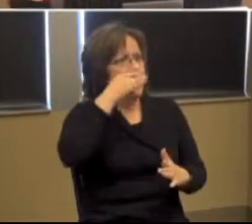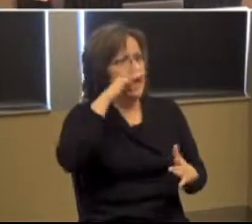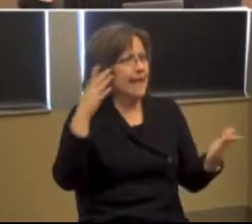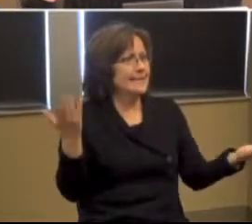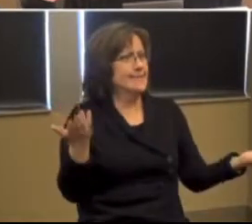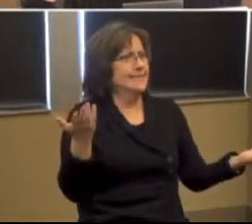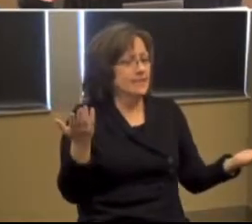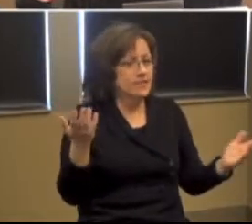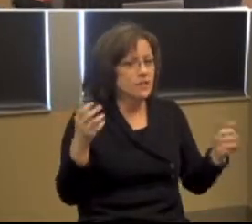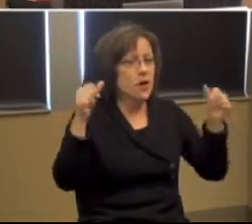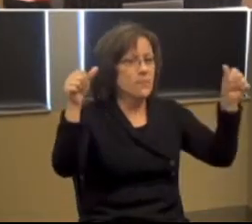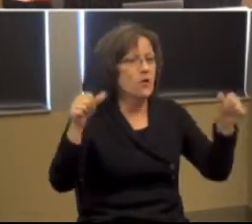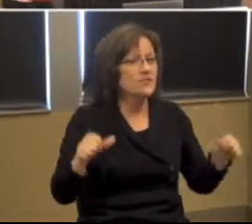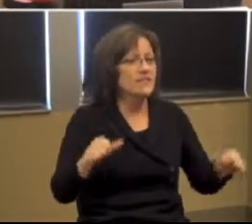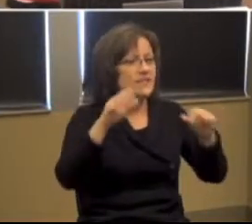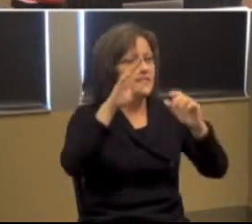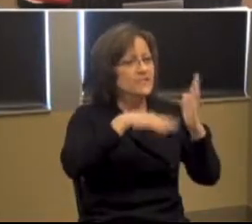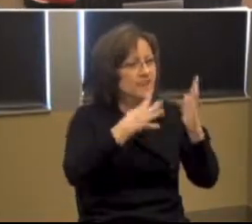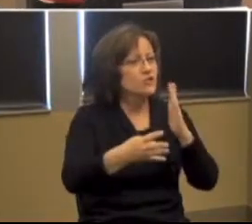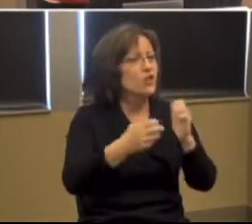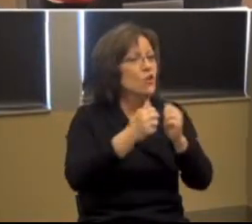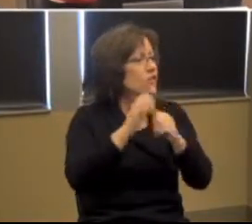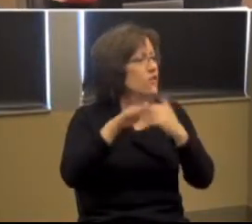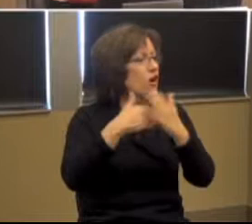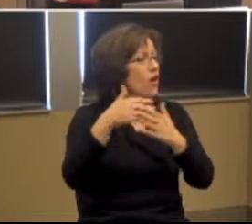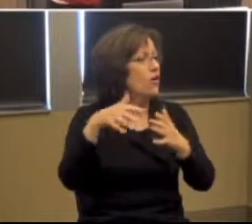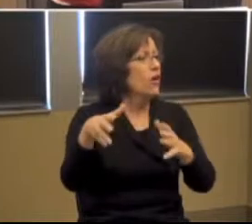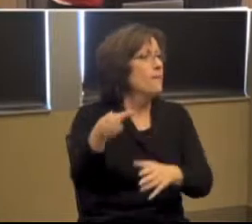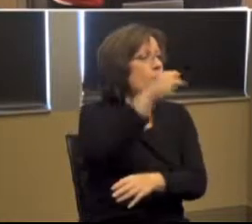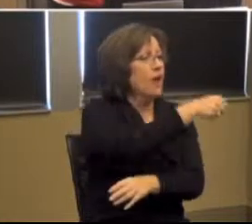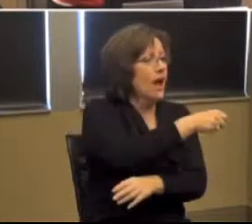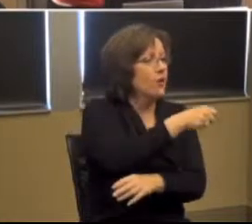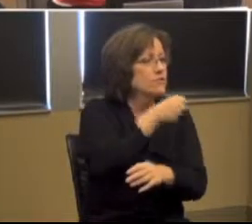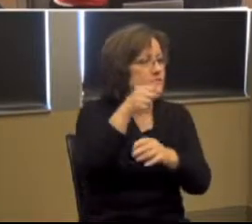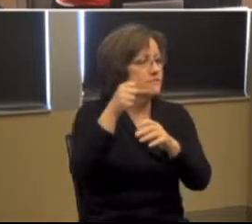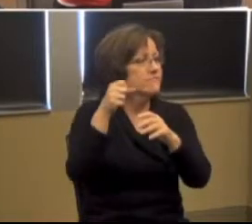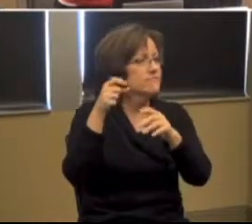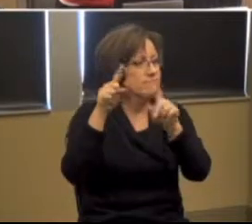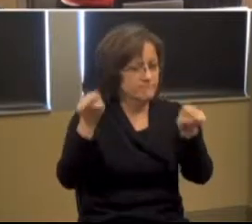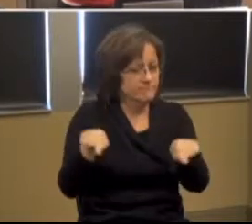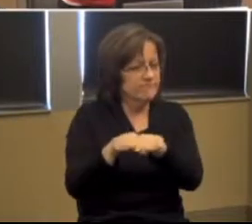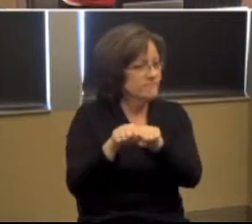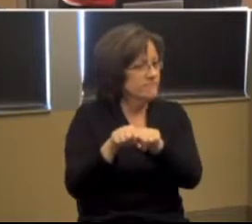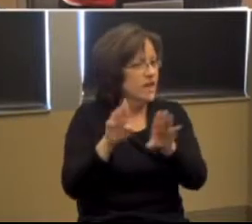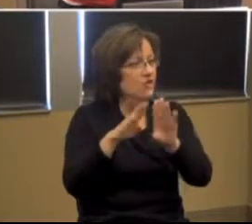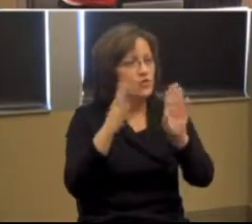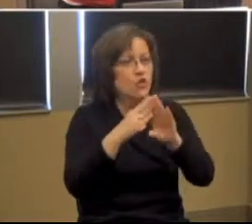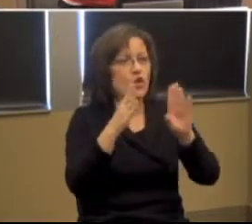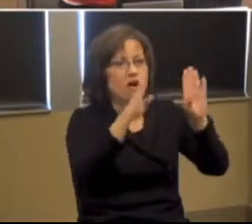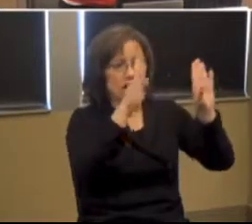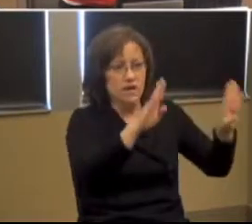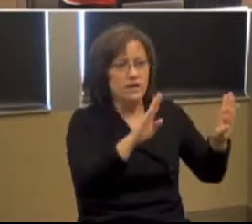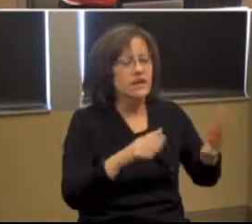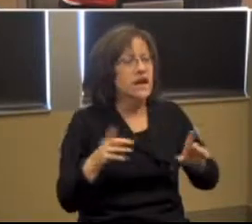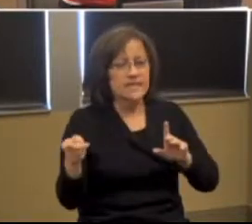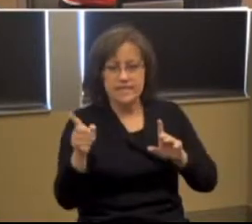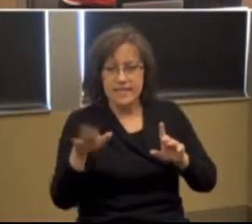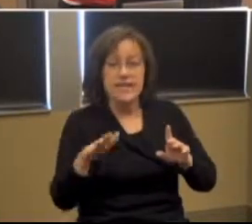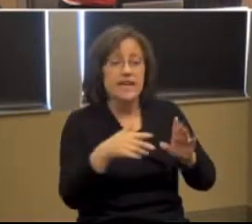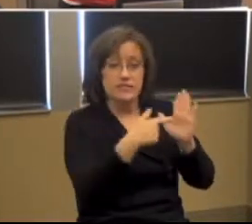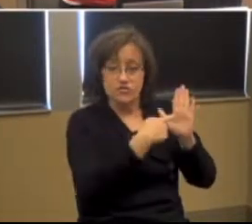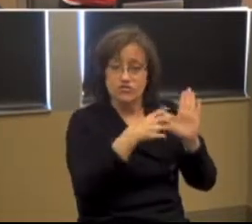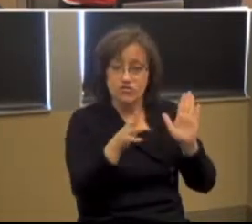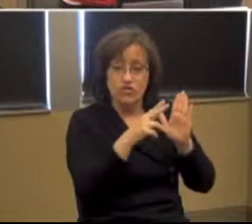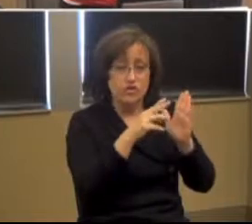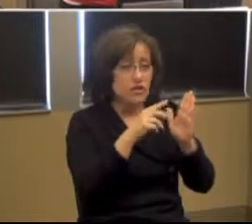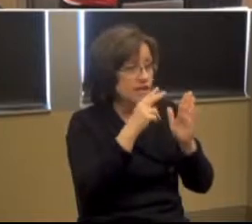posted a schedule with all the pull-out times on my door, and I gave it to all of the students at the beginning of the year, and I said, find your name, highlight your name, check